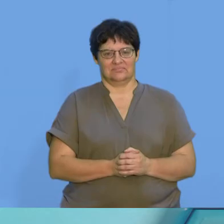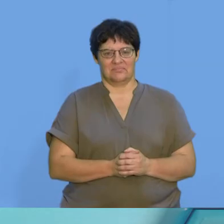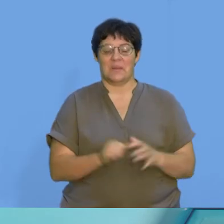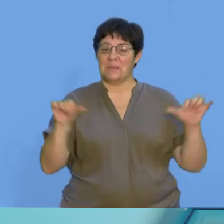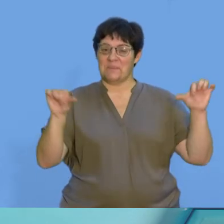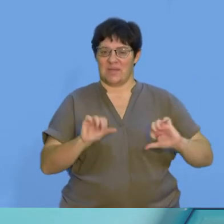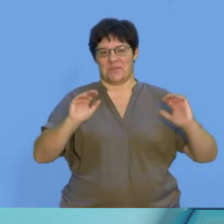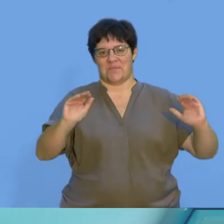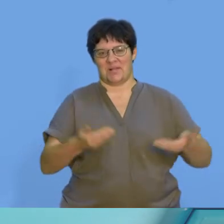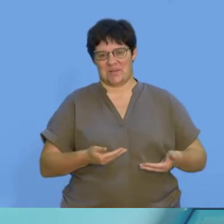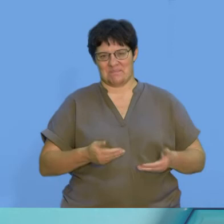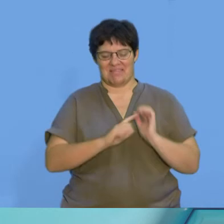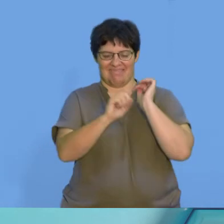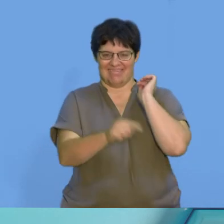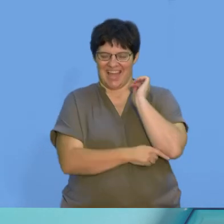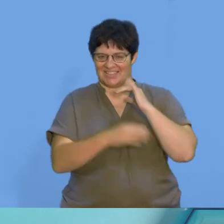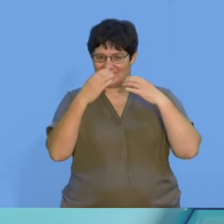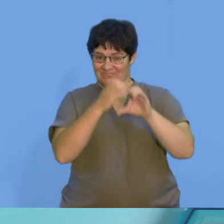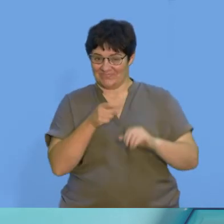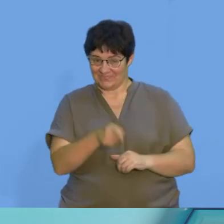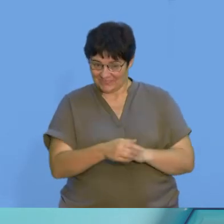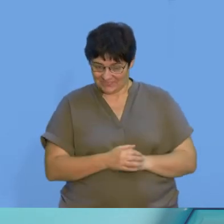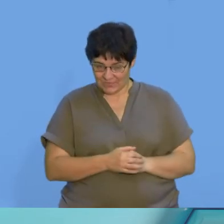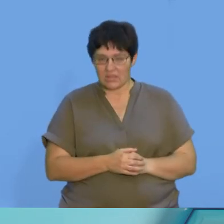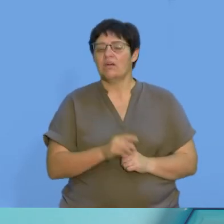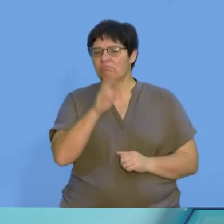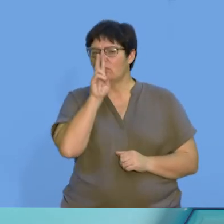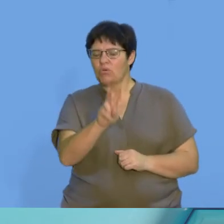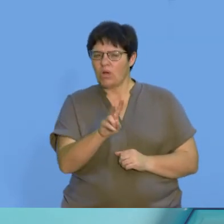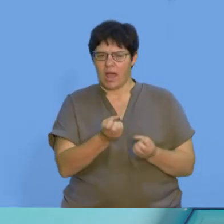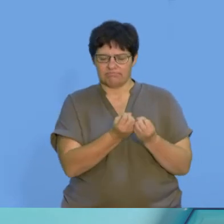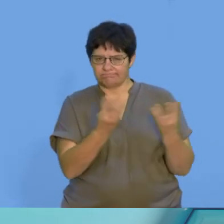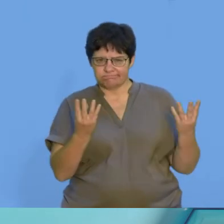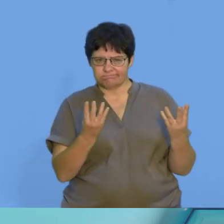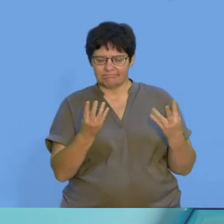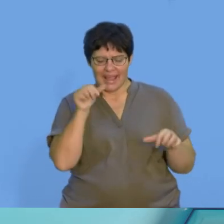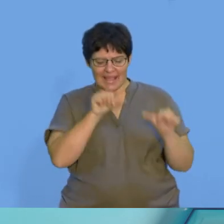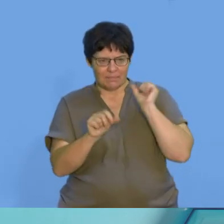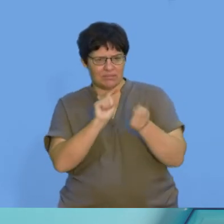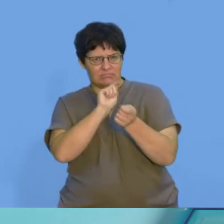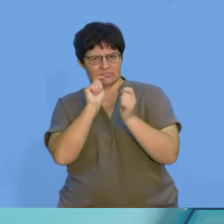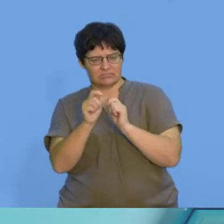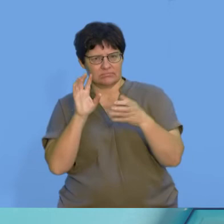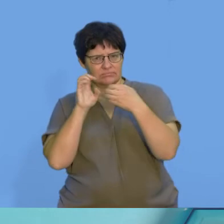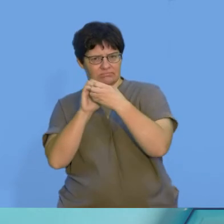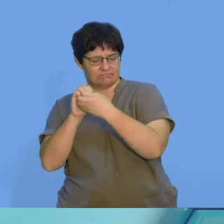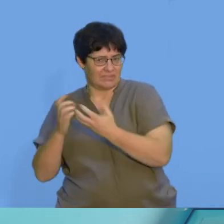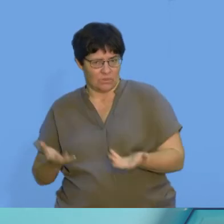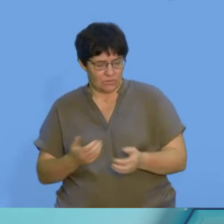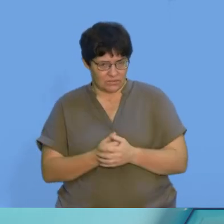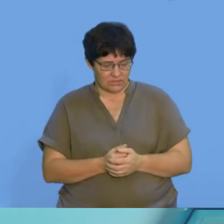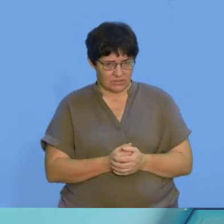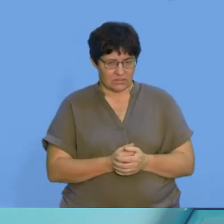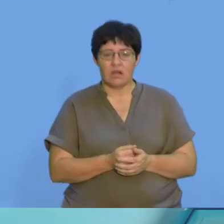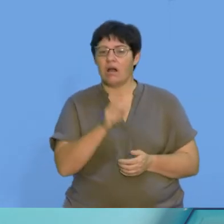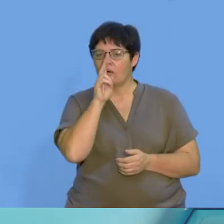Welcome back to our third and final segment. We're still looking into the quantitative aspects of chemical change, but now we shall focus our attention